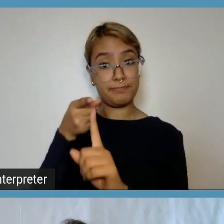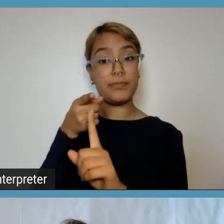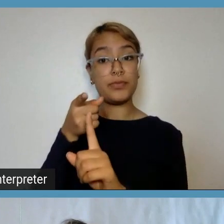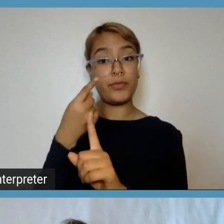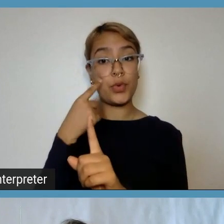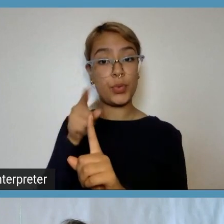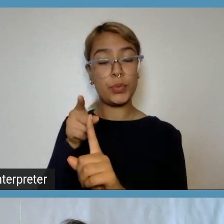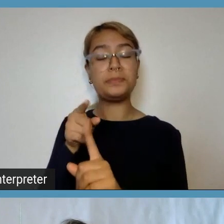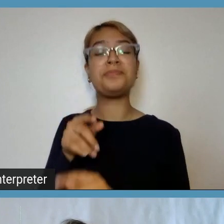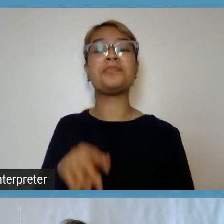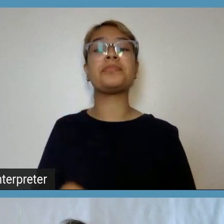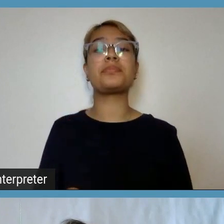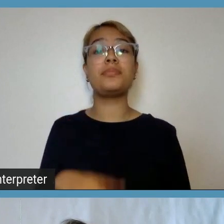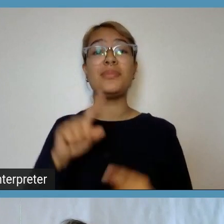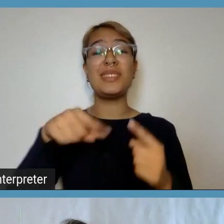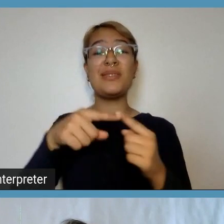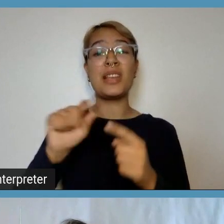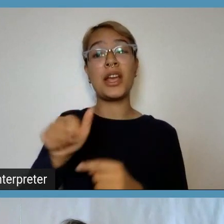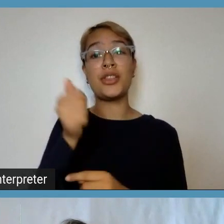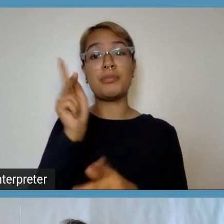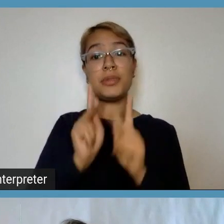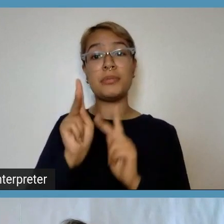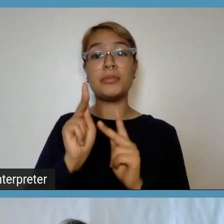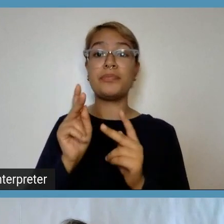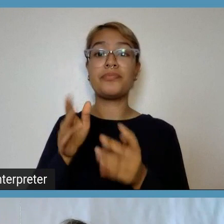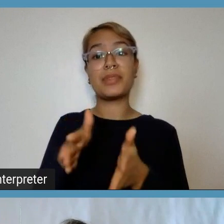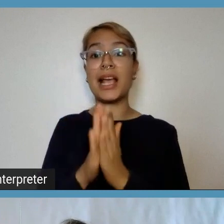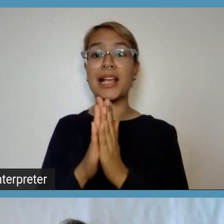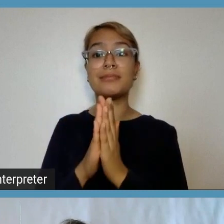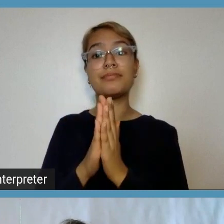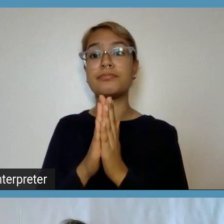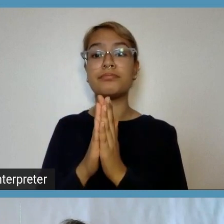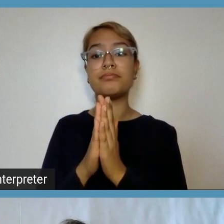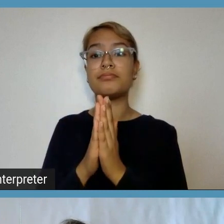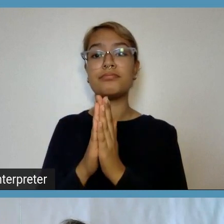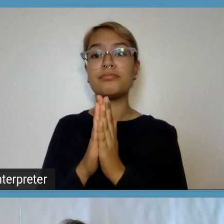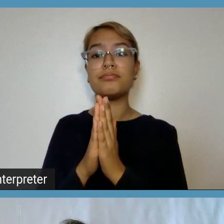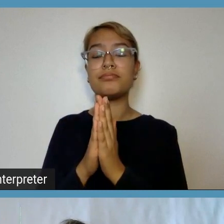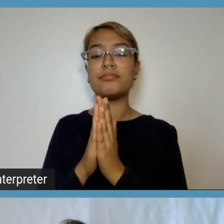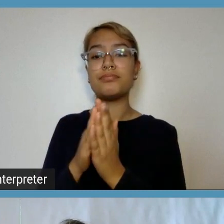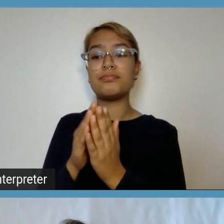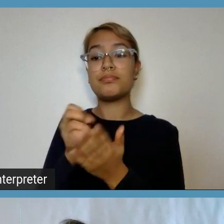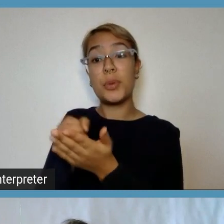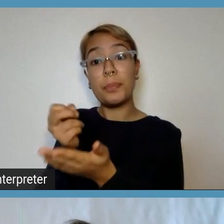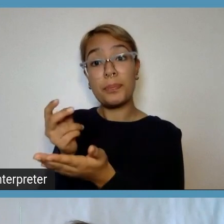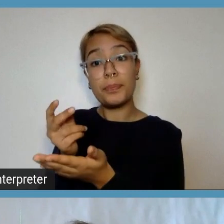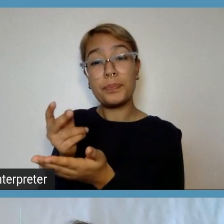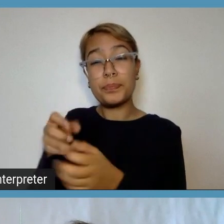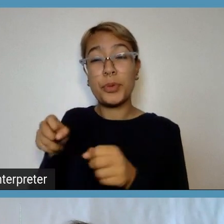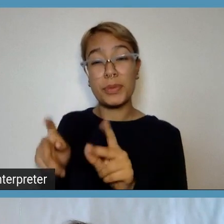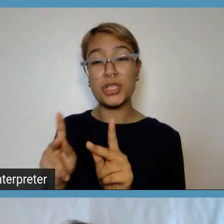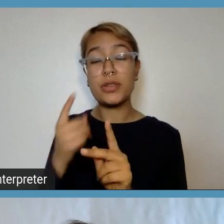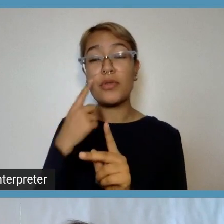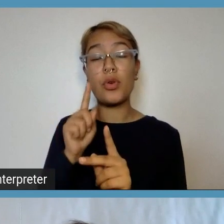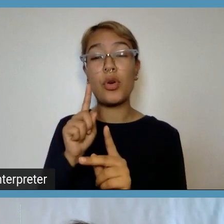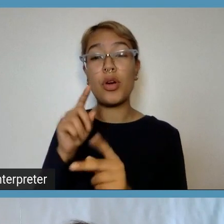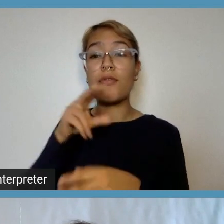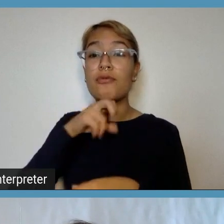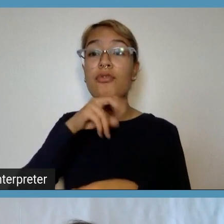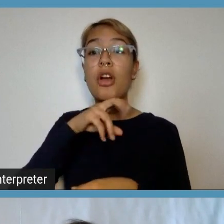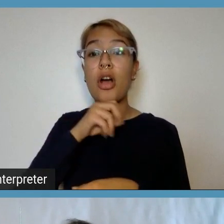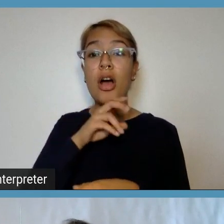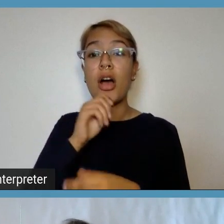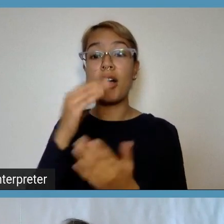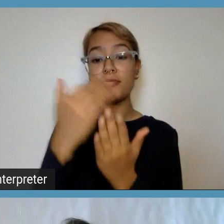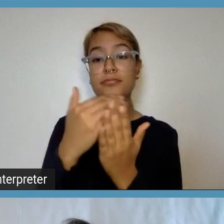you. When others asked for permission to use your frog chorus video, how did you give them permission? Was it a text chat